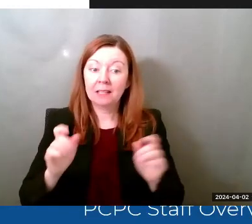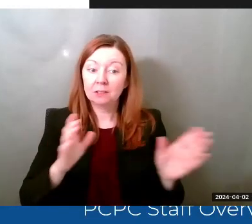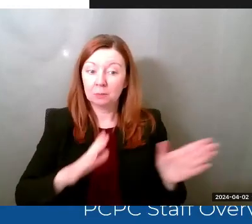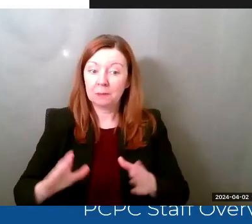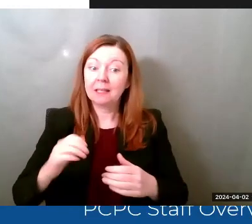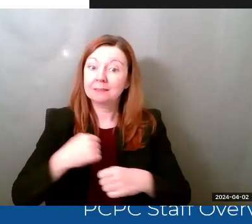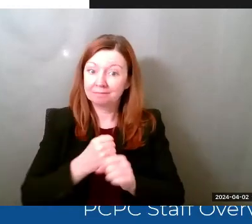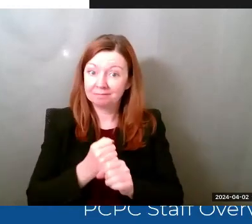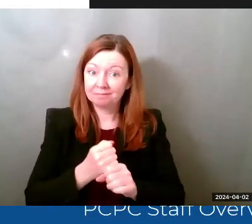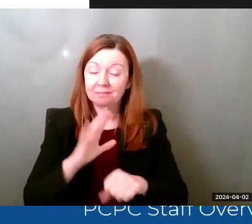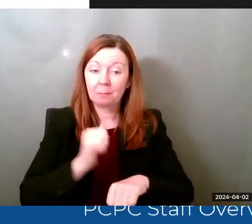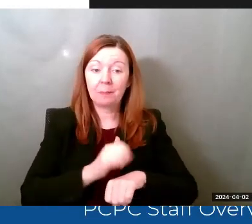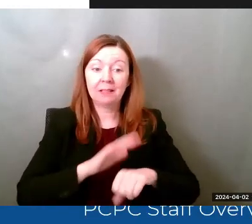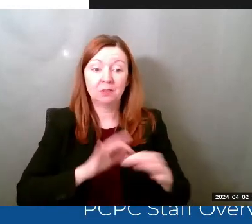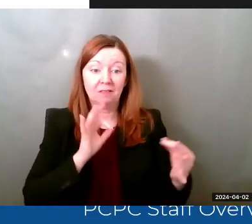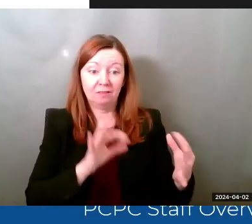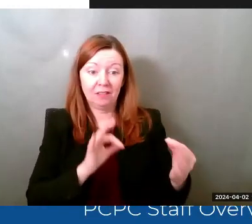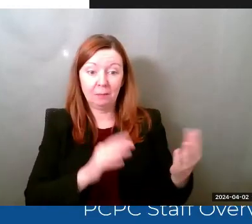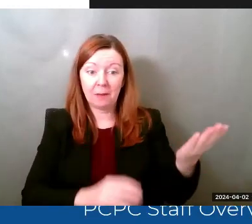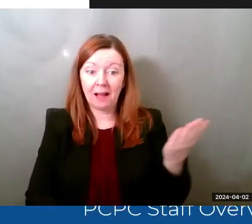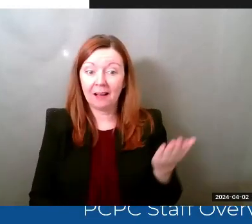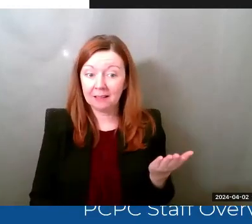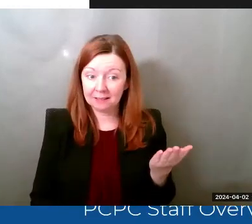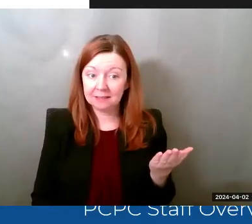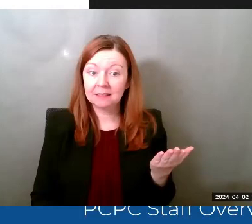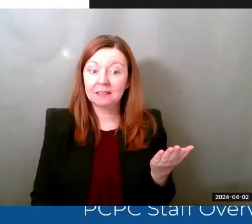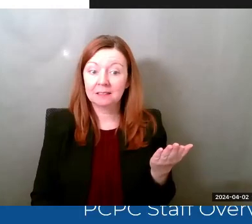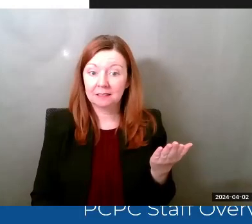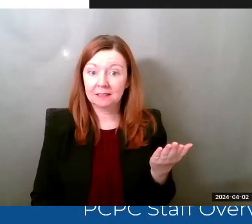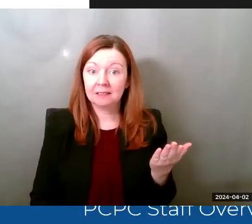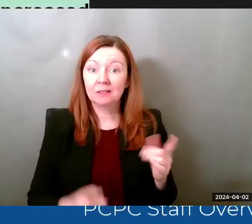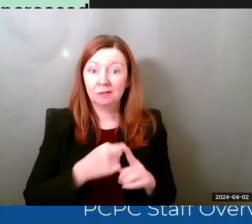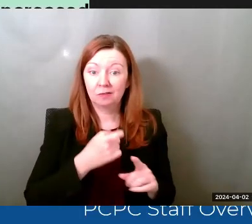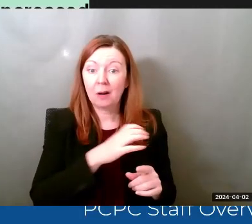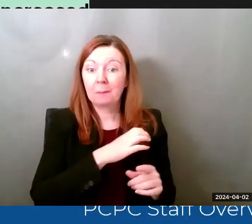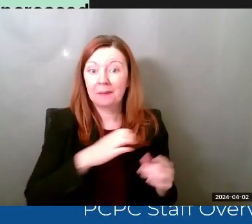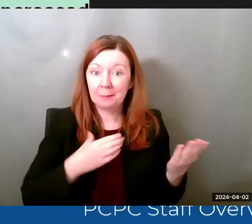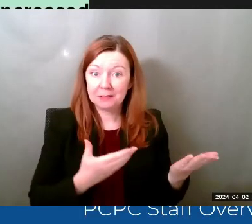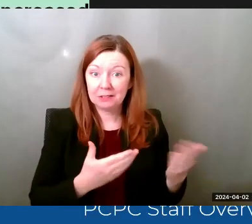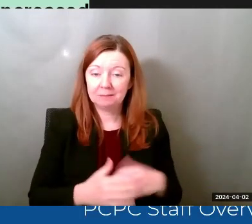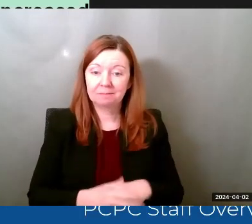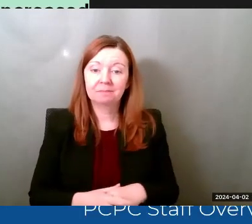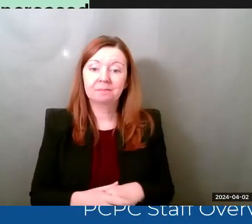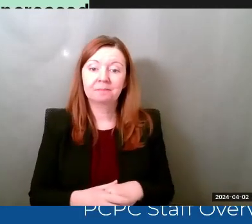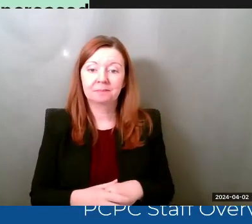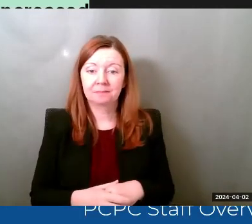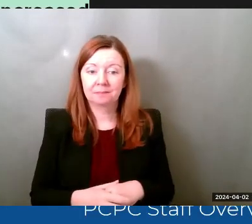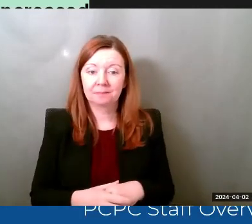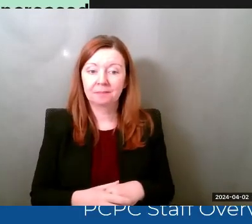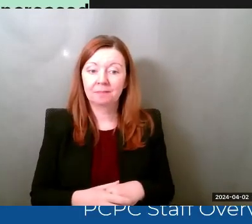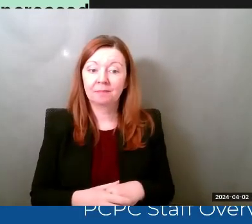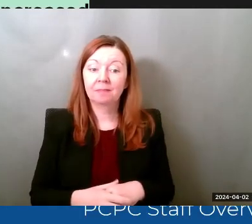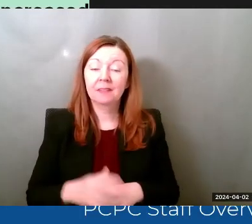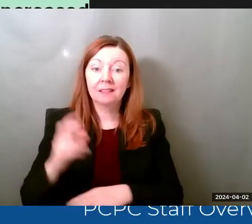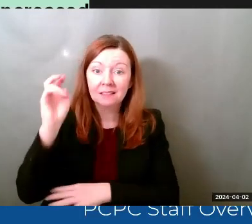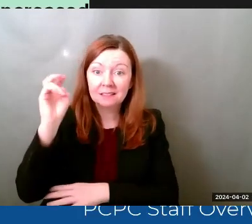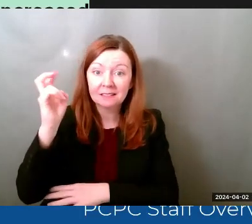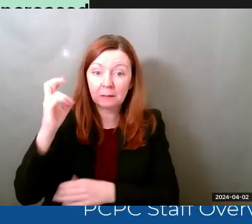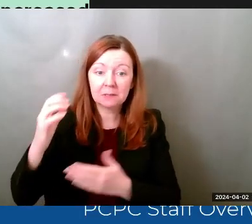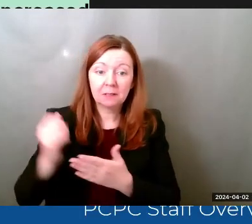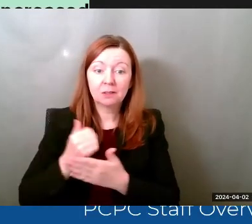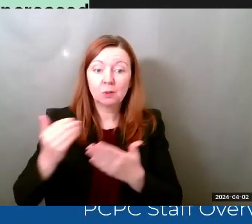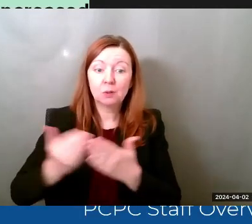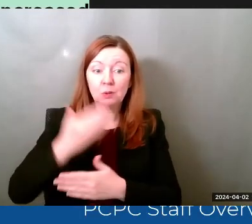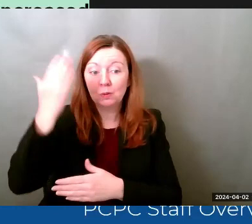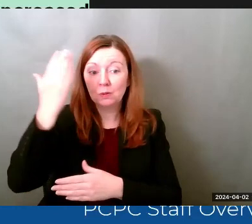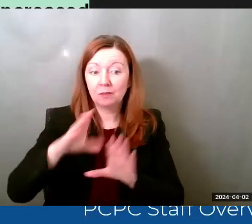made based on feedback received from the commission. SEPTA will gain a new front door